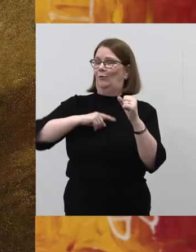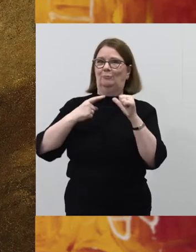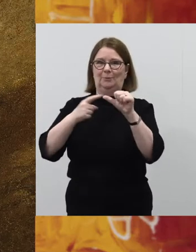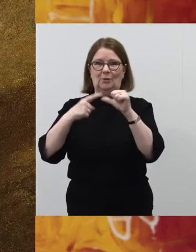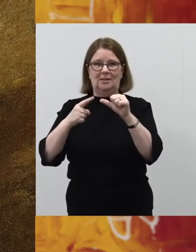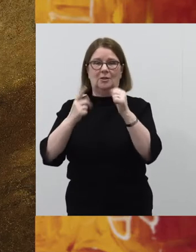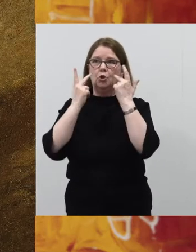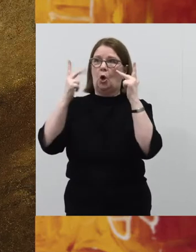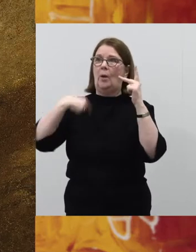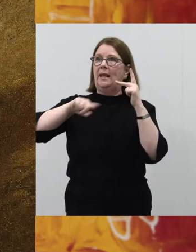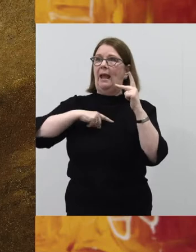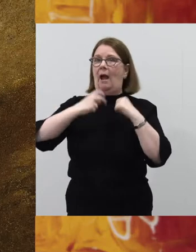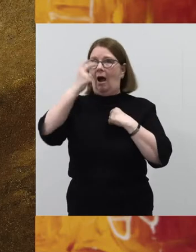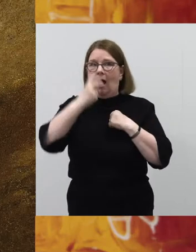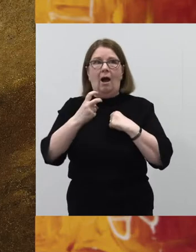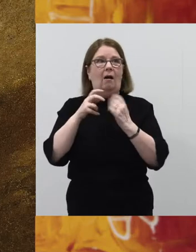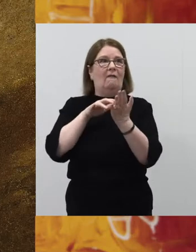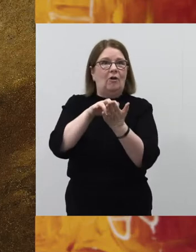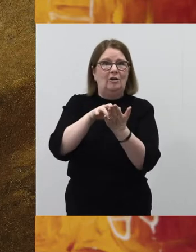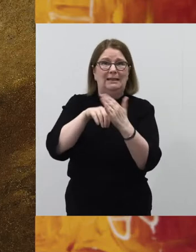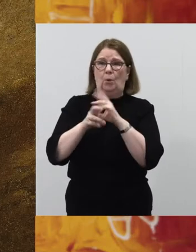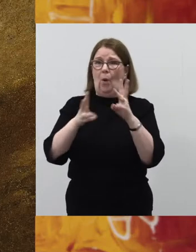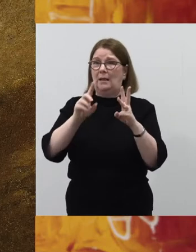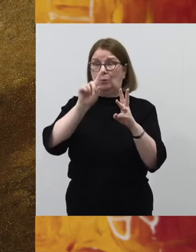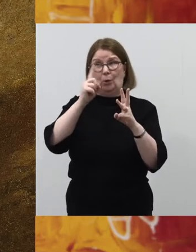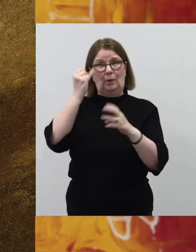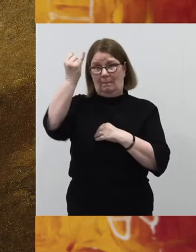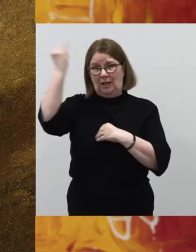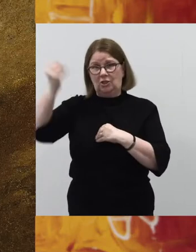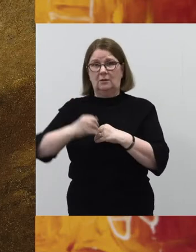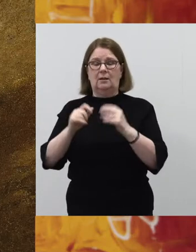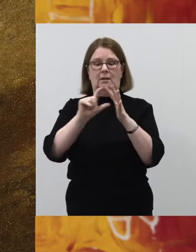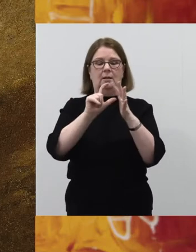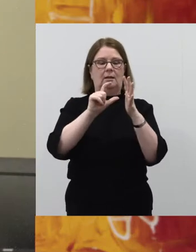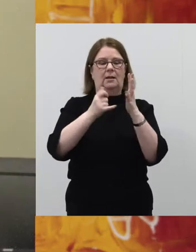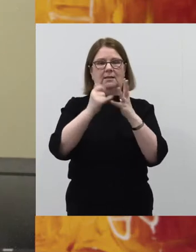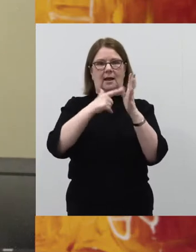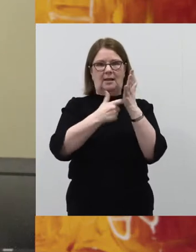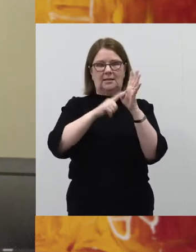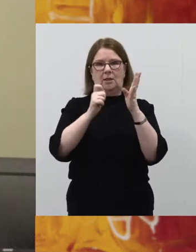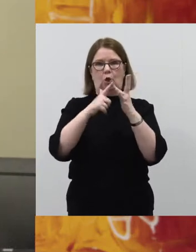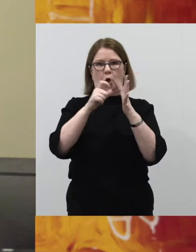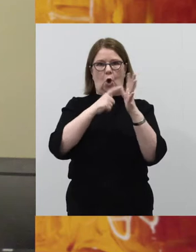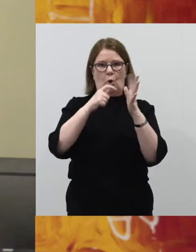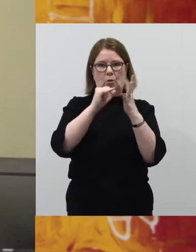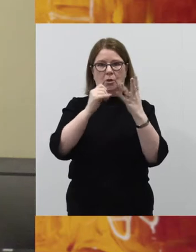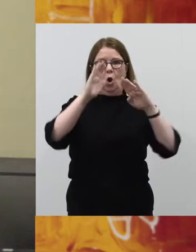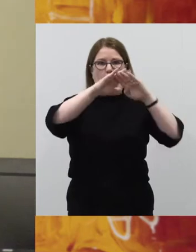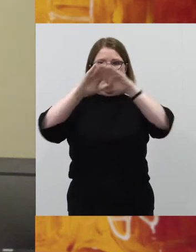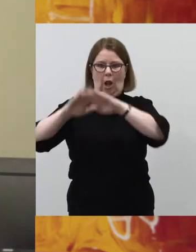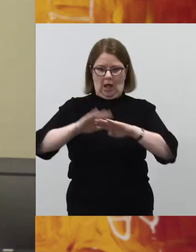mankind might look for its vanished god. It is a picture of unassuageable sorrow and pathos.